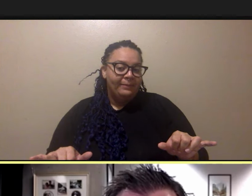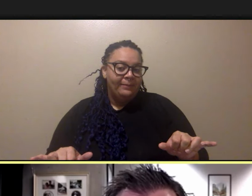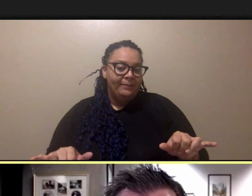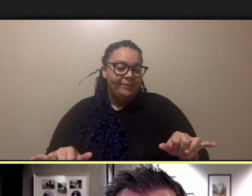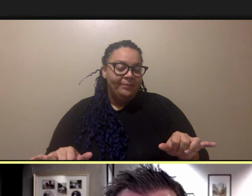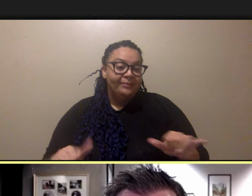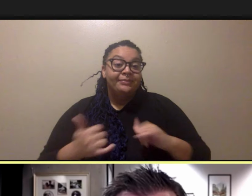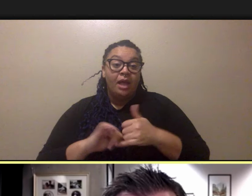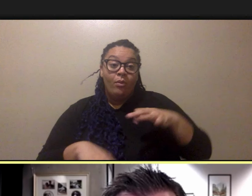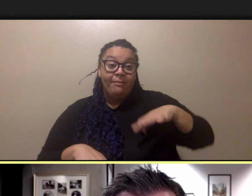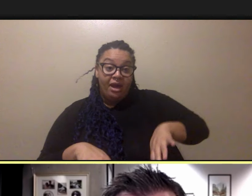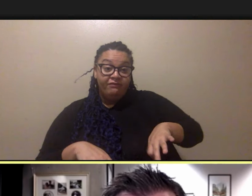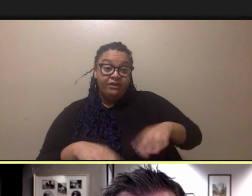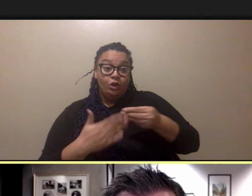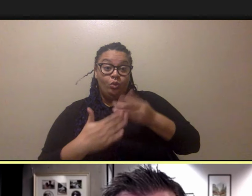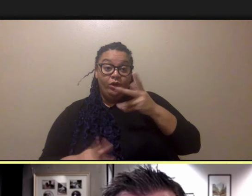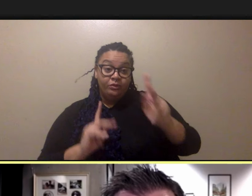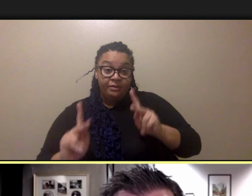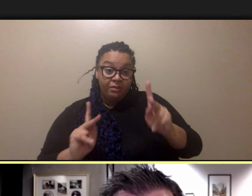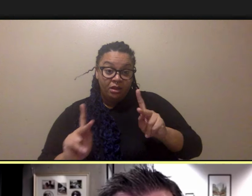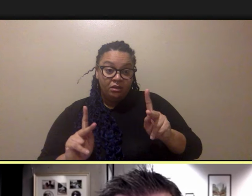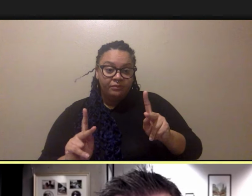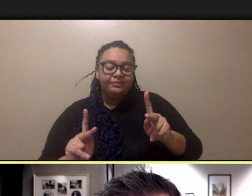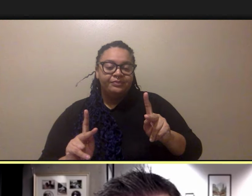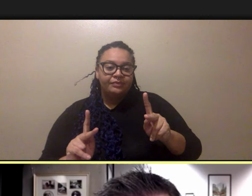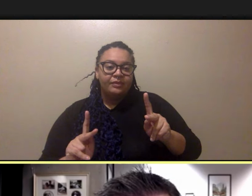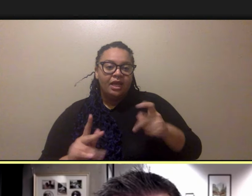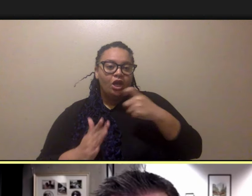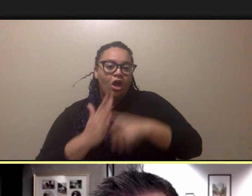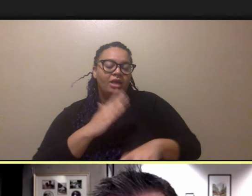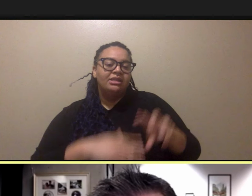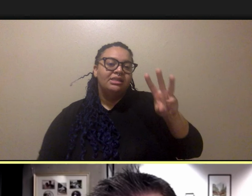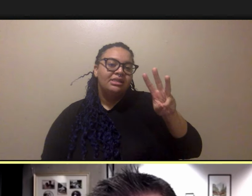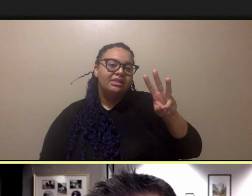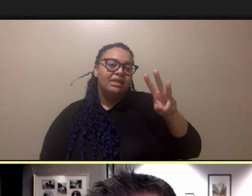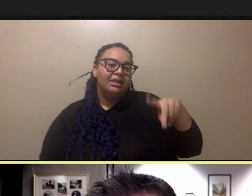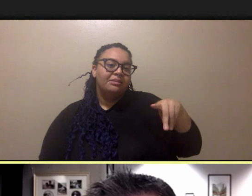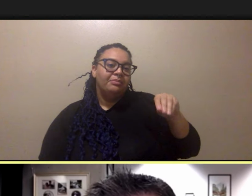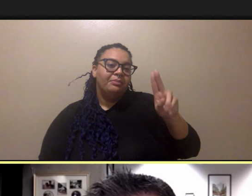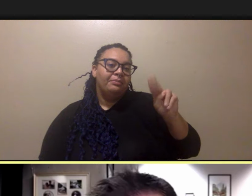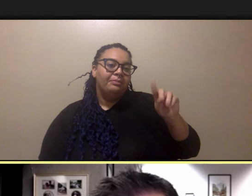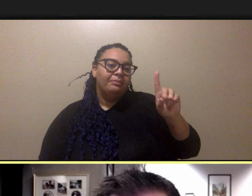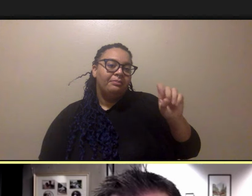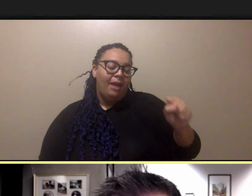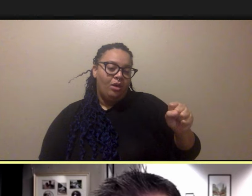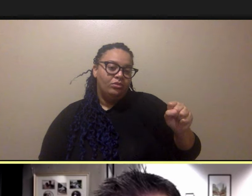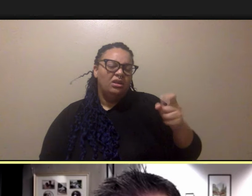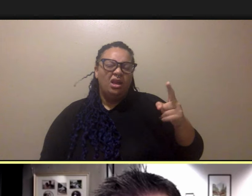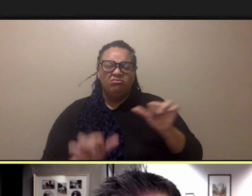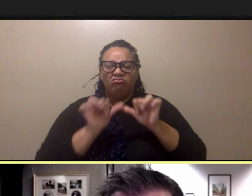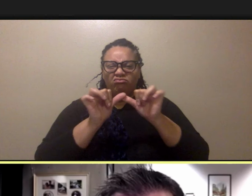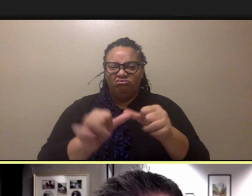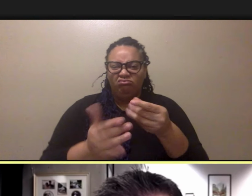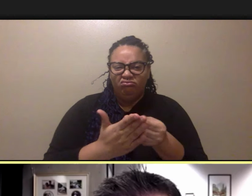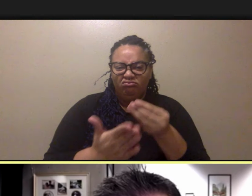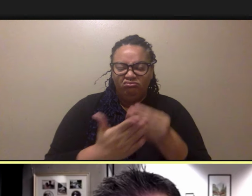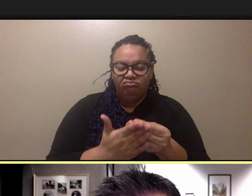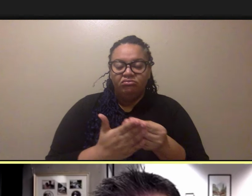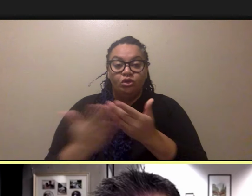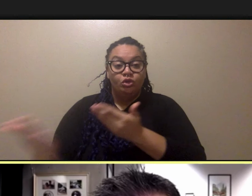how it benefited the rich, it cost £6, and that was a pretty constant price to bring over a servant in most